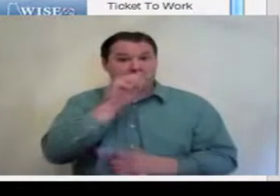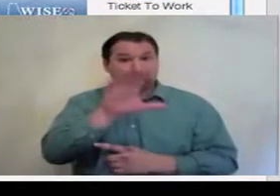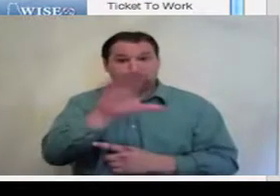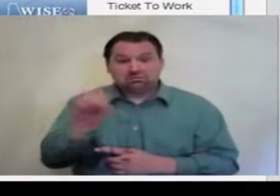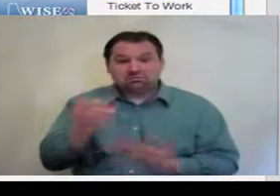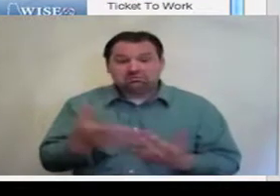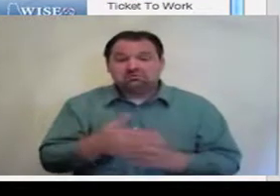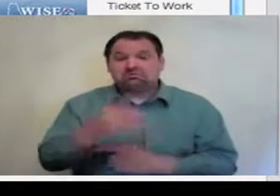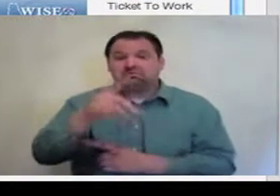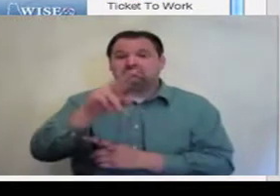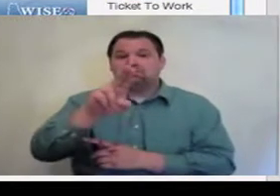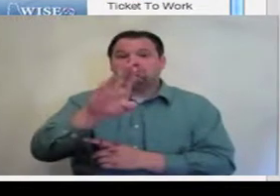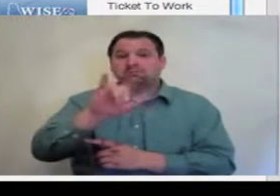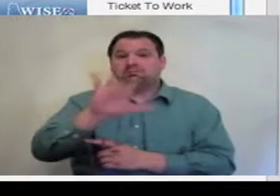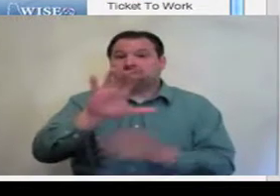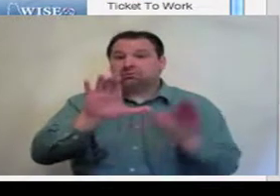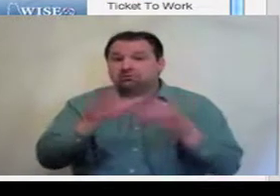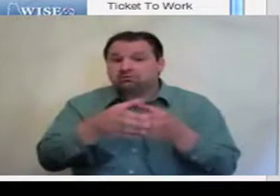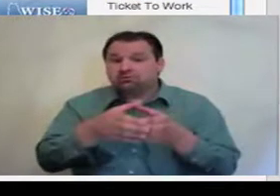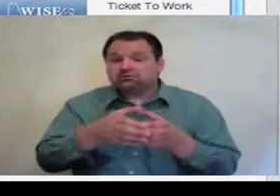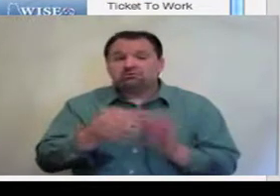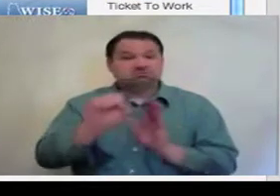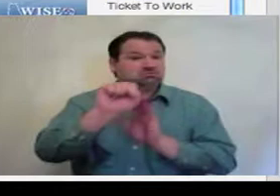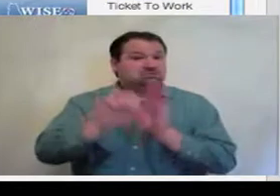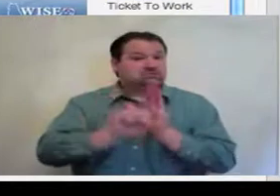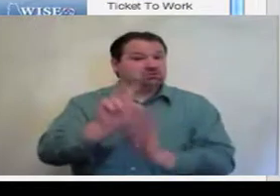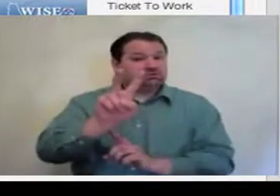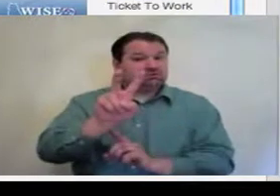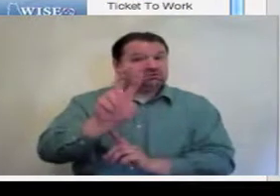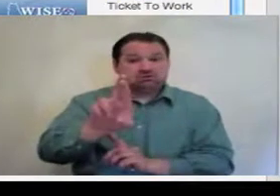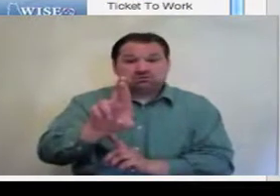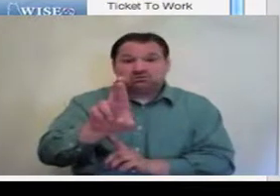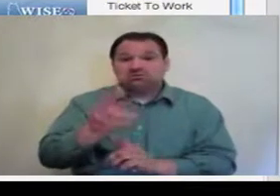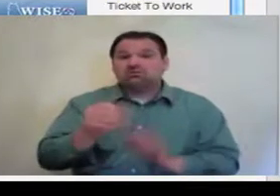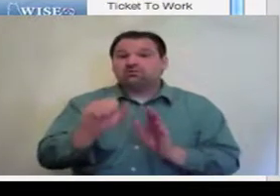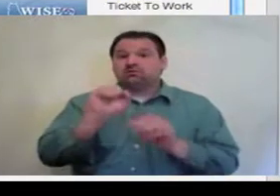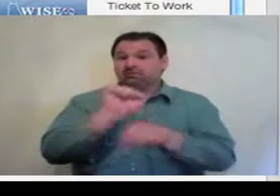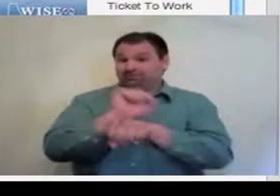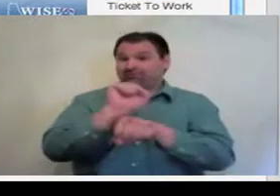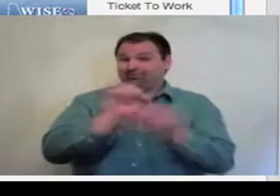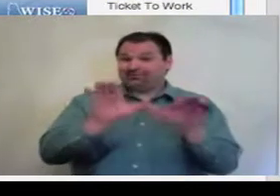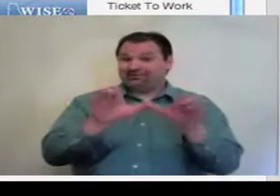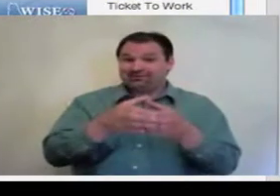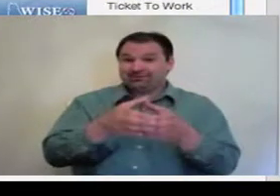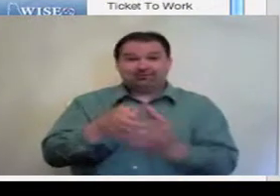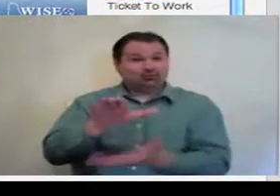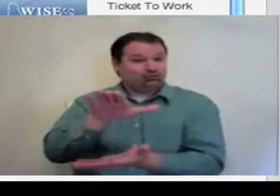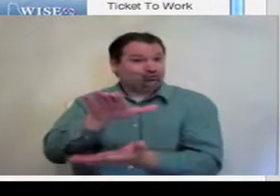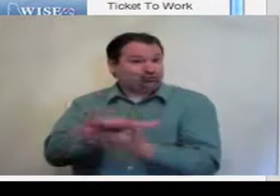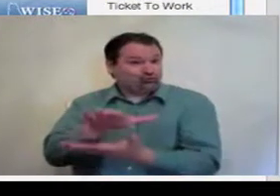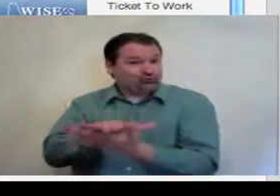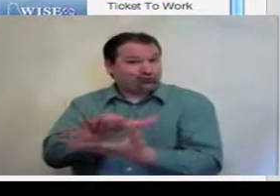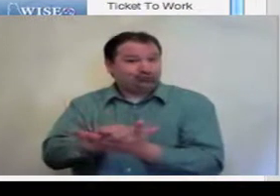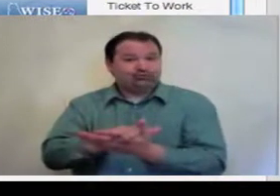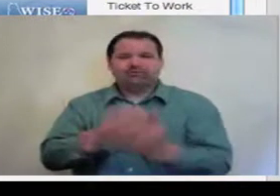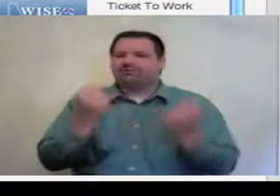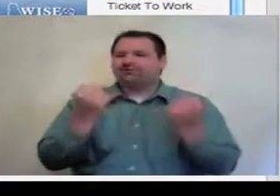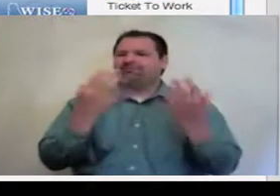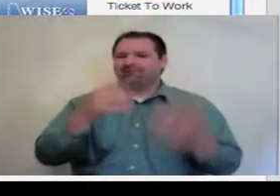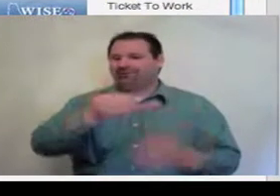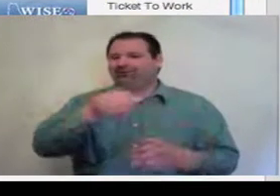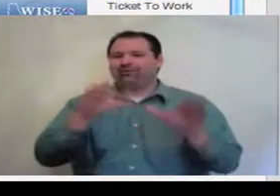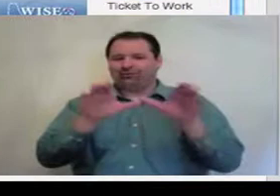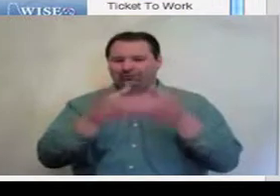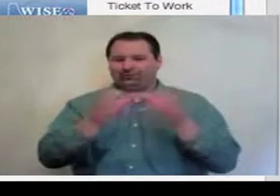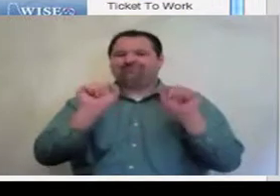be private companies, public organizations, state vocational rehabilitation agencies, employment agencies, schools. A lot